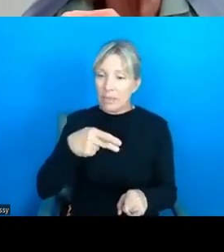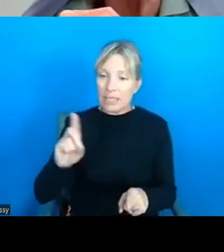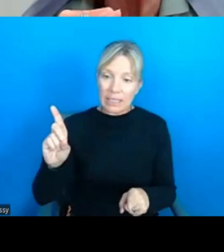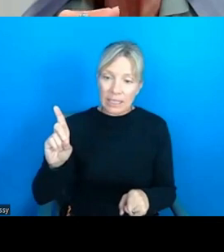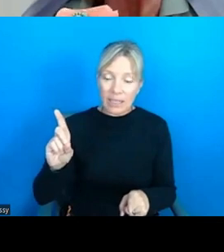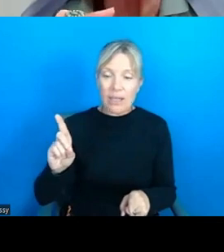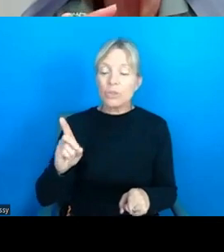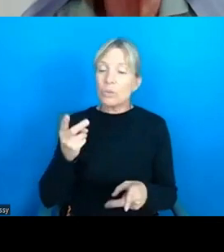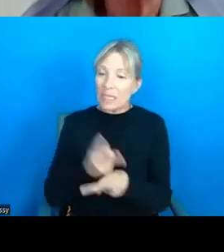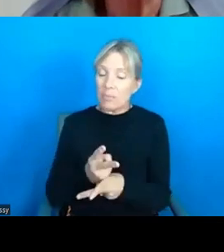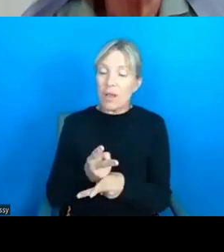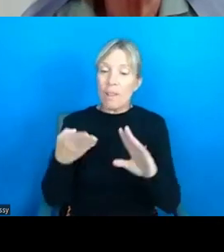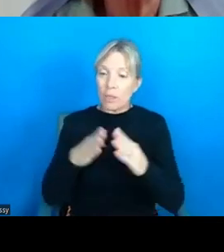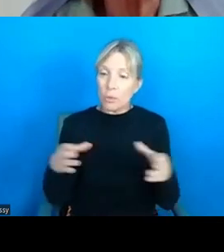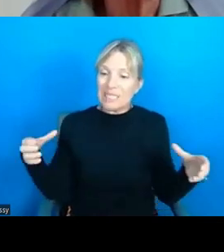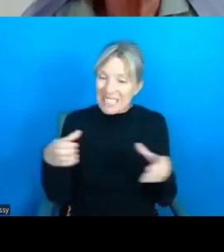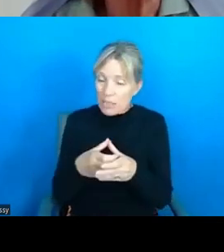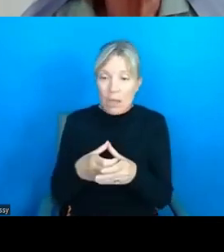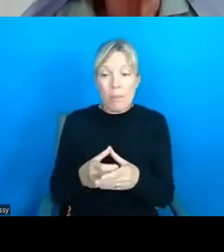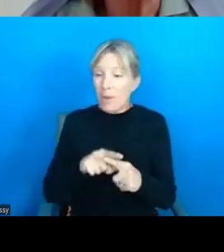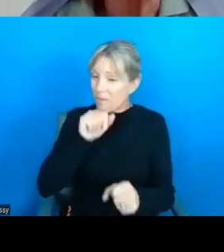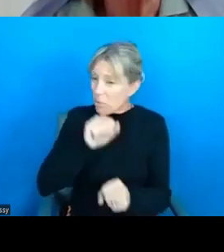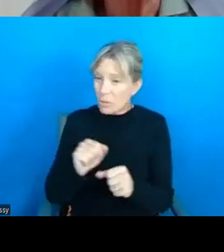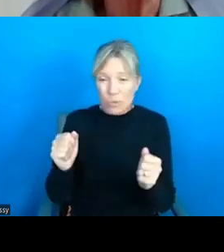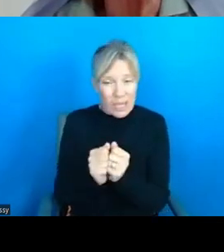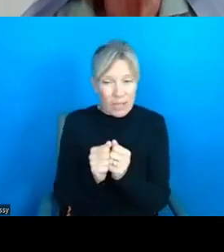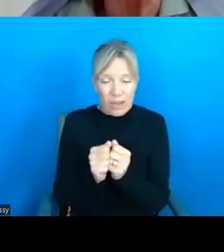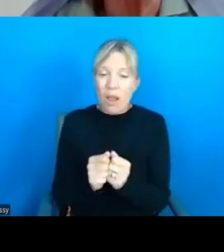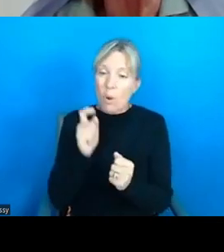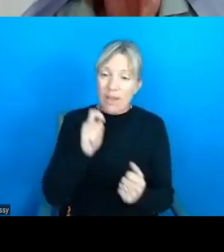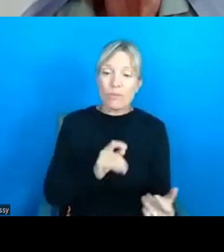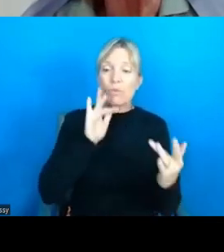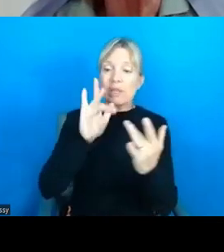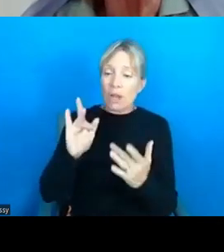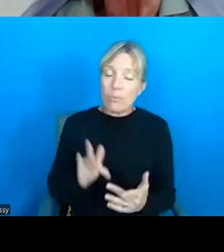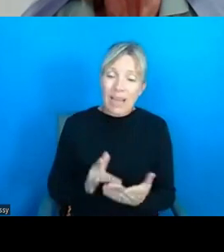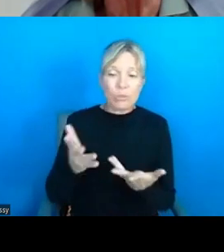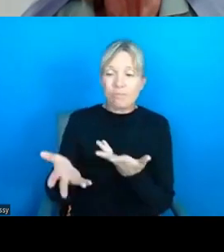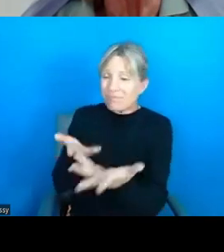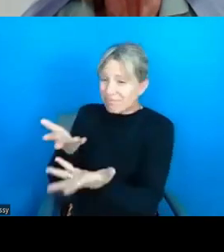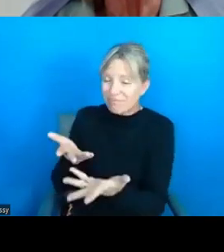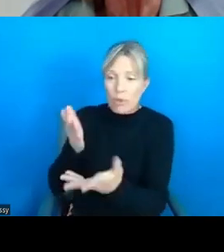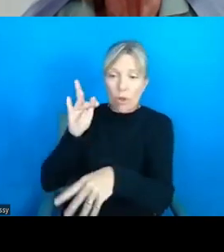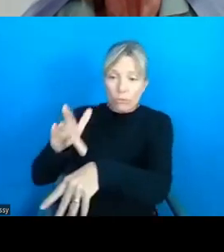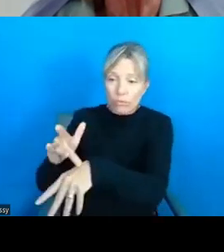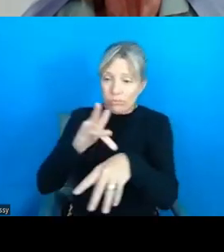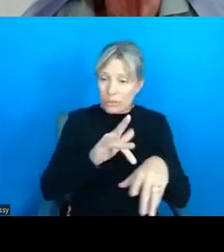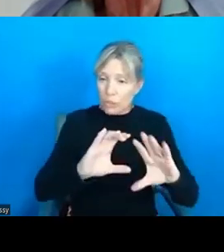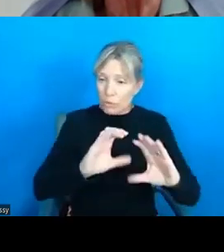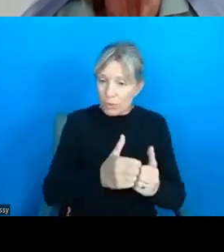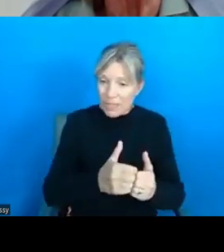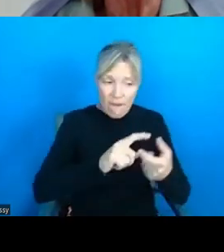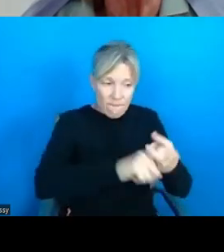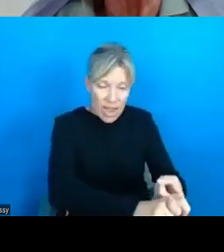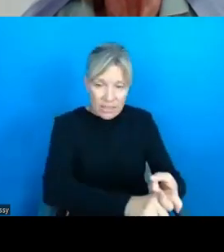that. But we have to work together, and we have to reach across those groups, make friends